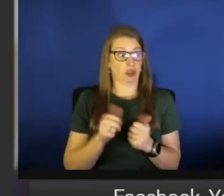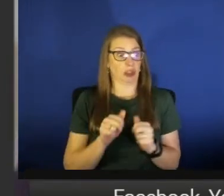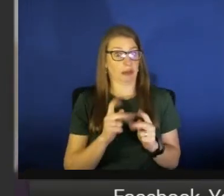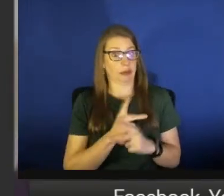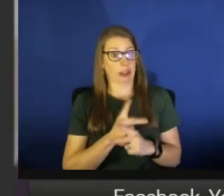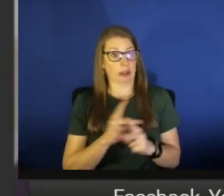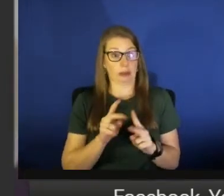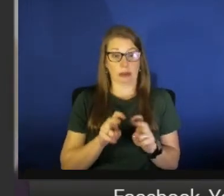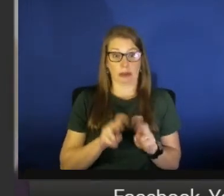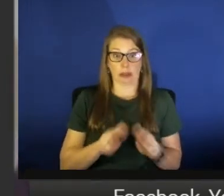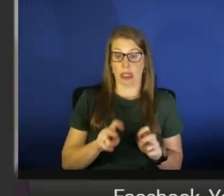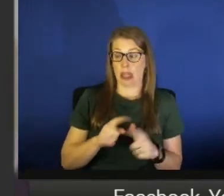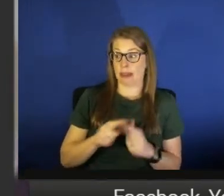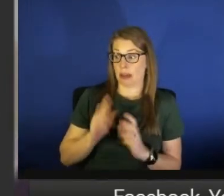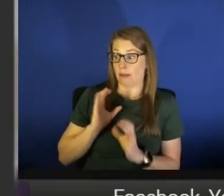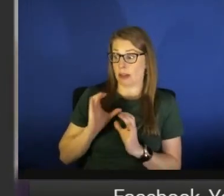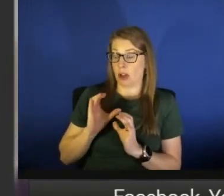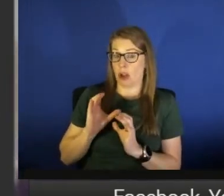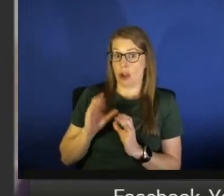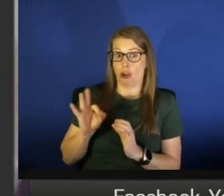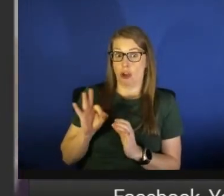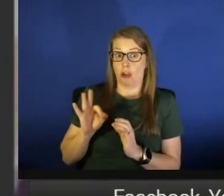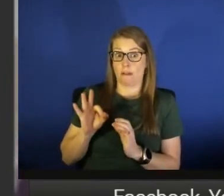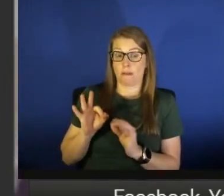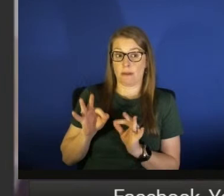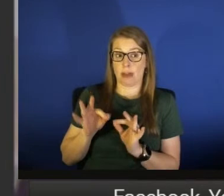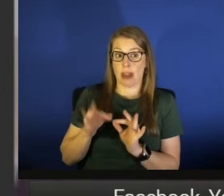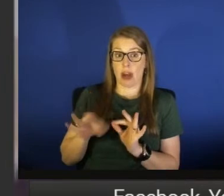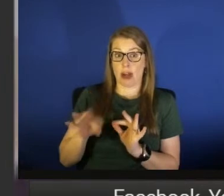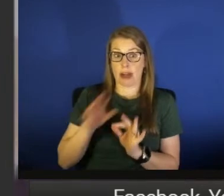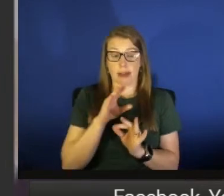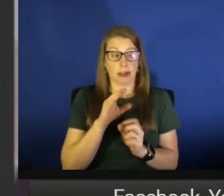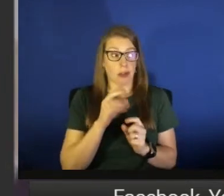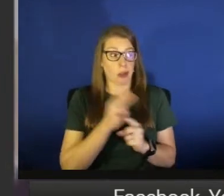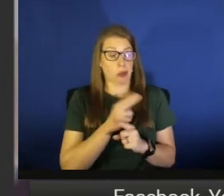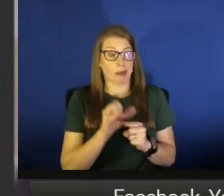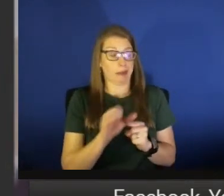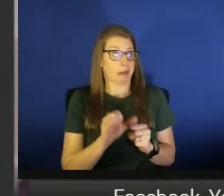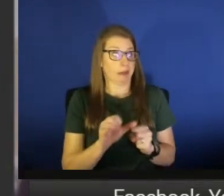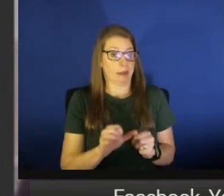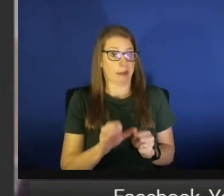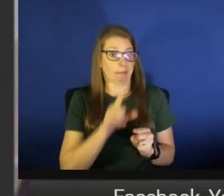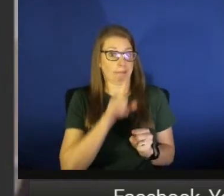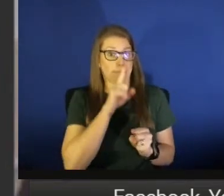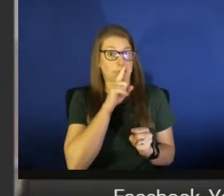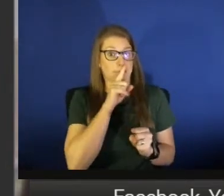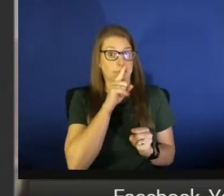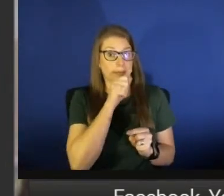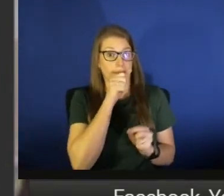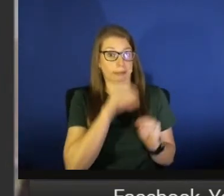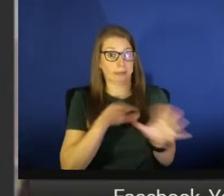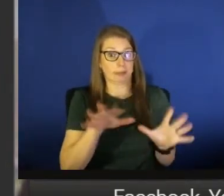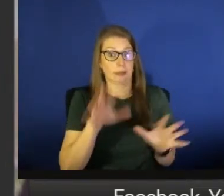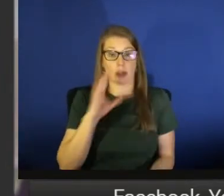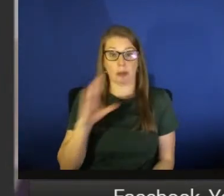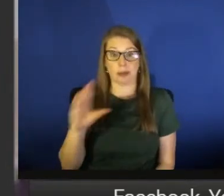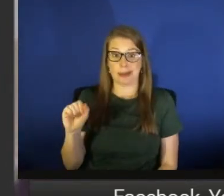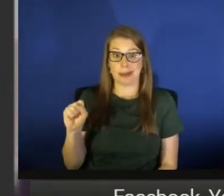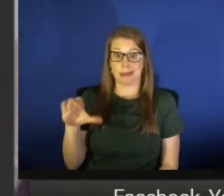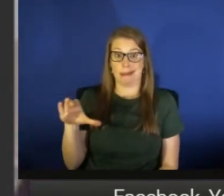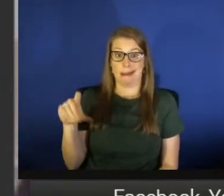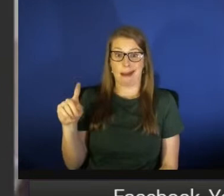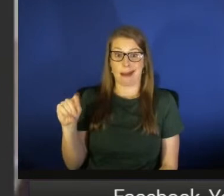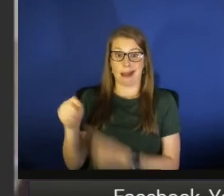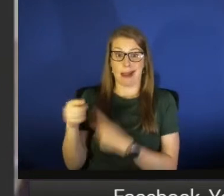off the air, sometimes using language we could never use on the air. Because when that happened, and I know Scott will echo this, we